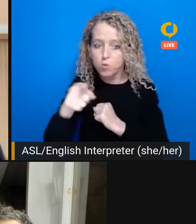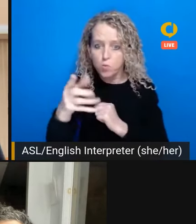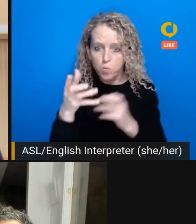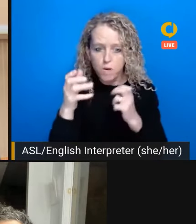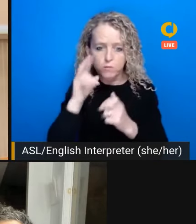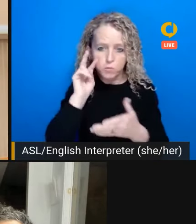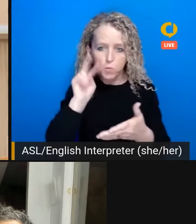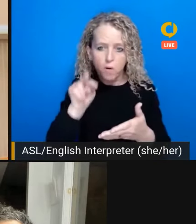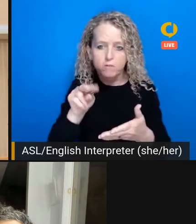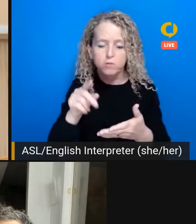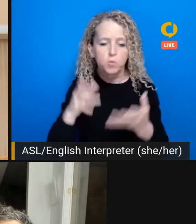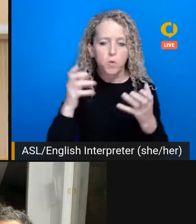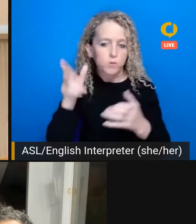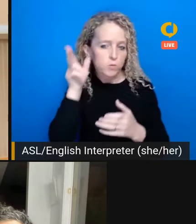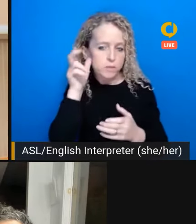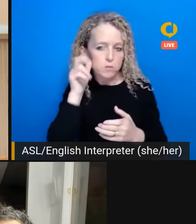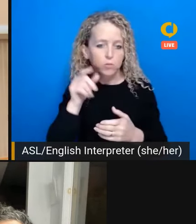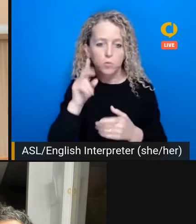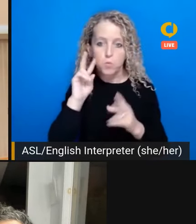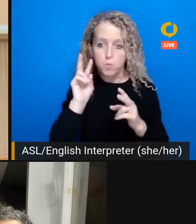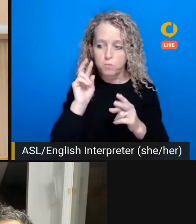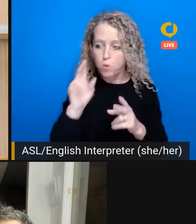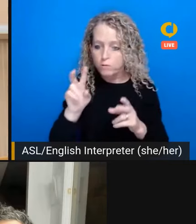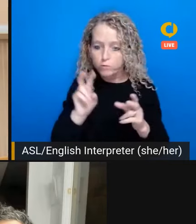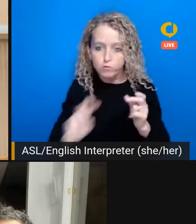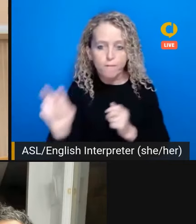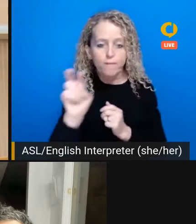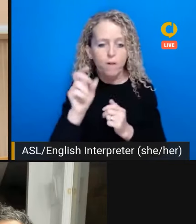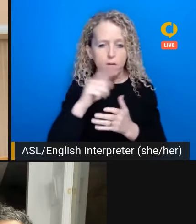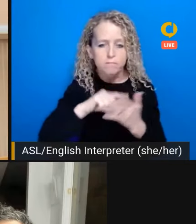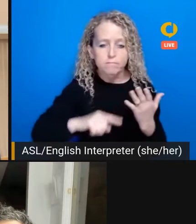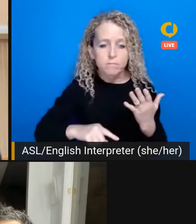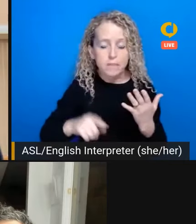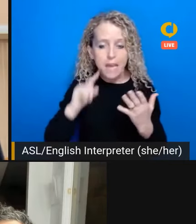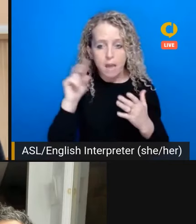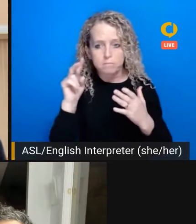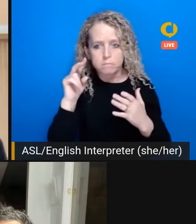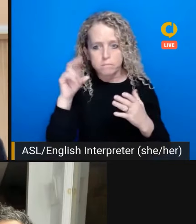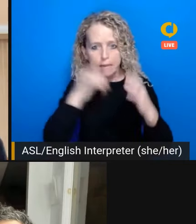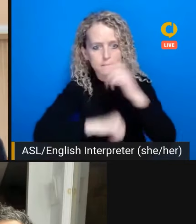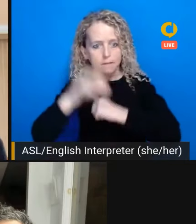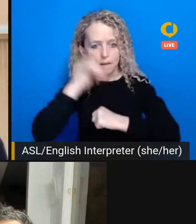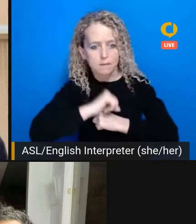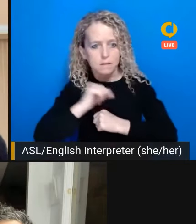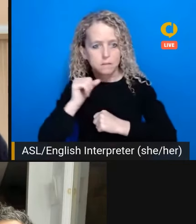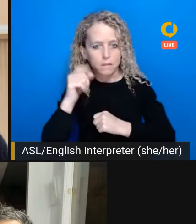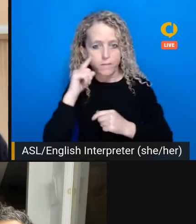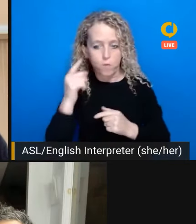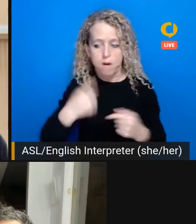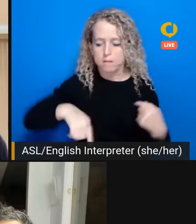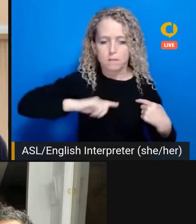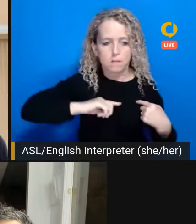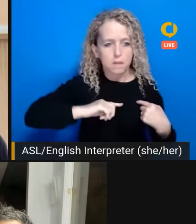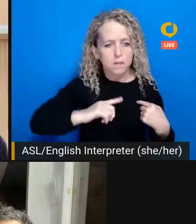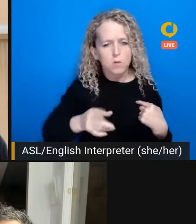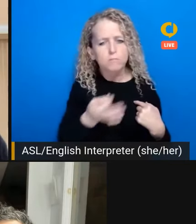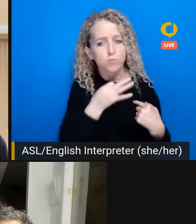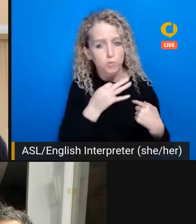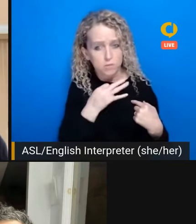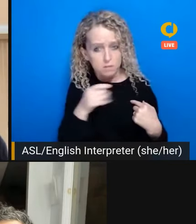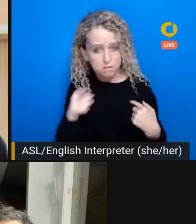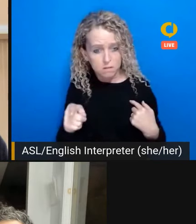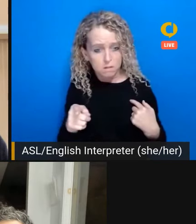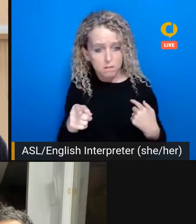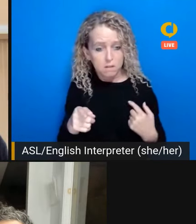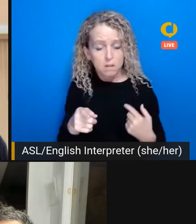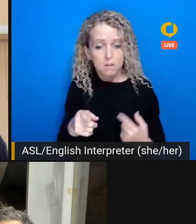recognizing patterns. How possible is it that an AI would one day become able to recognize patterns that we